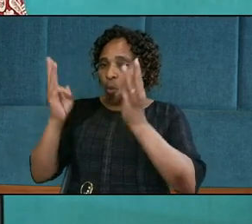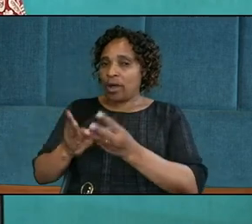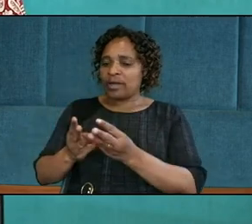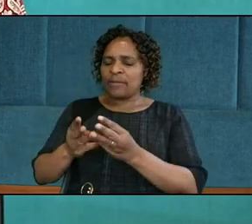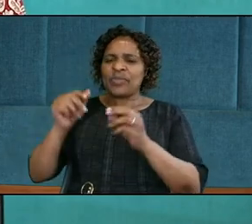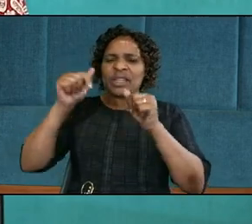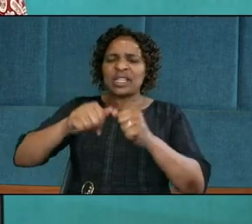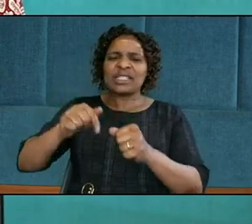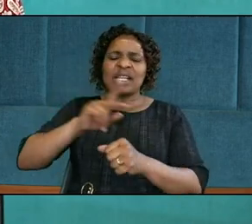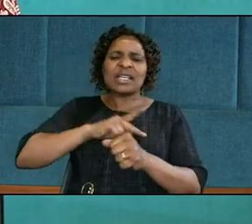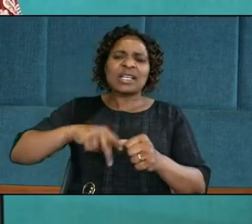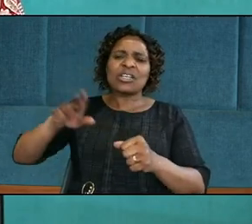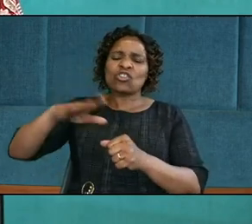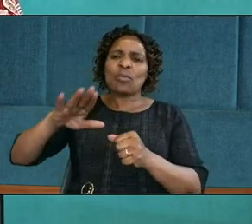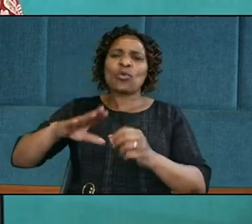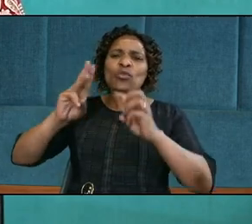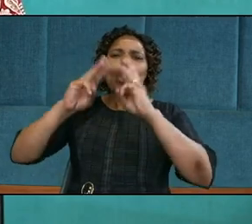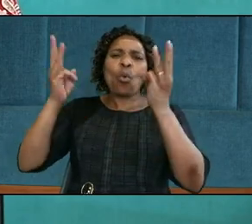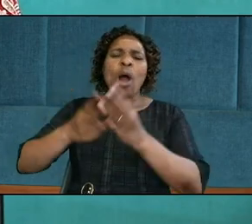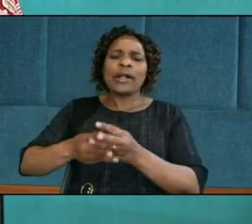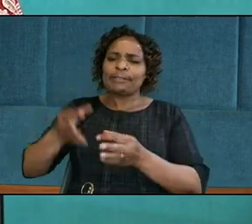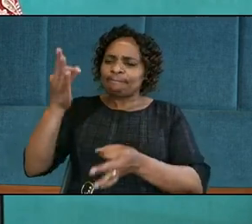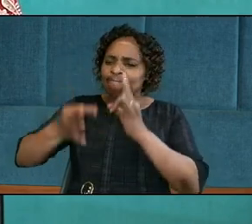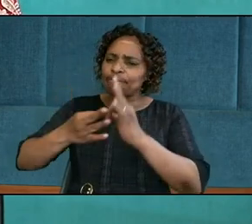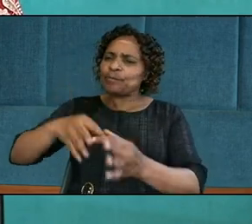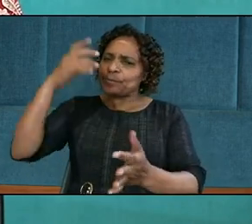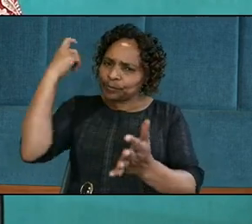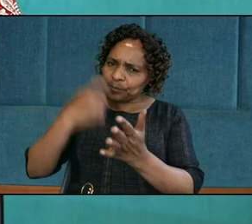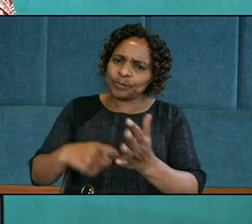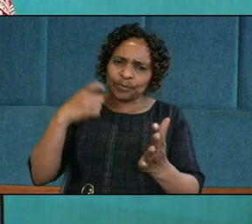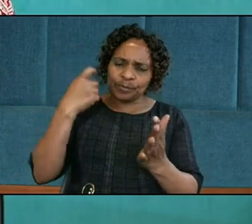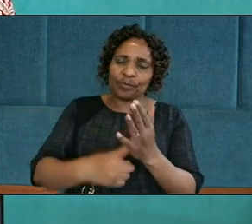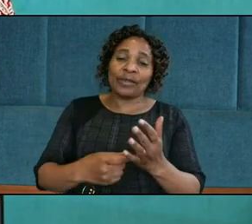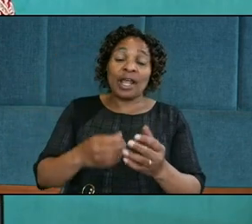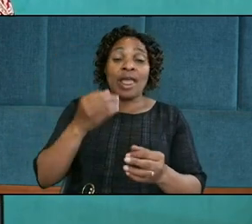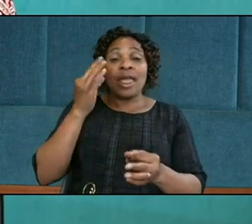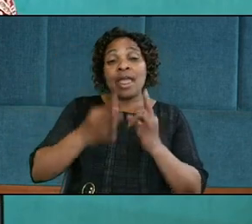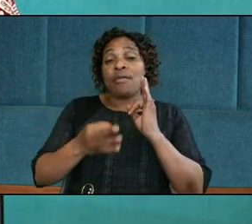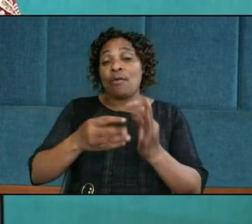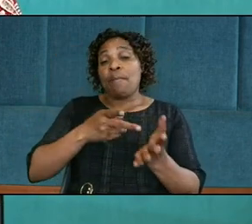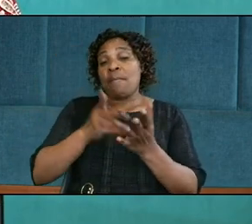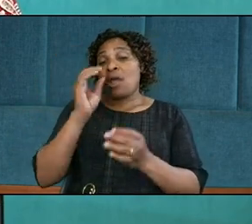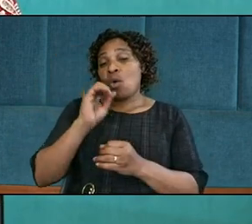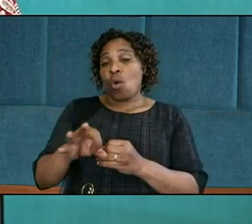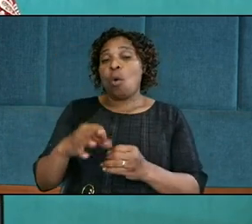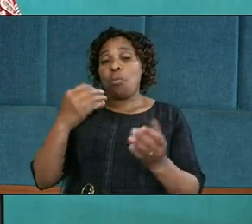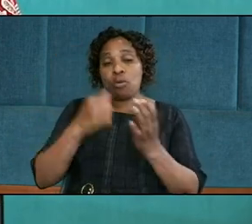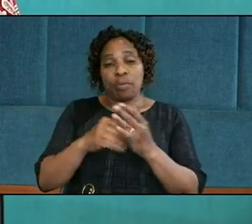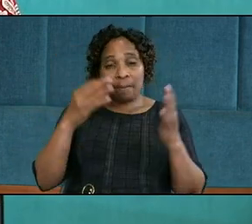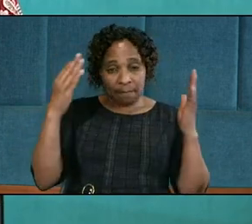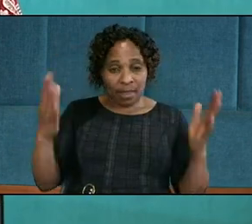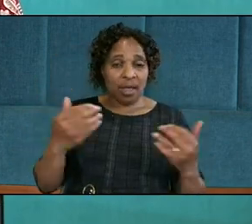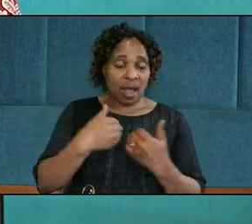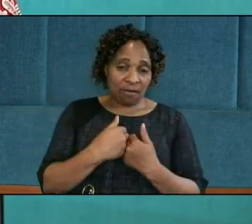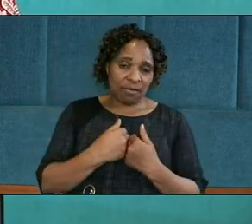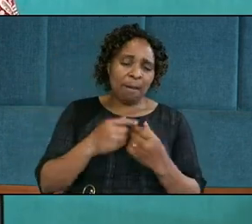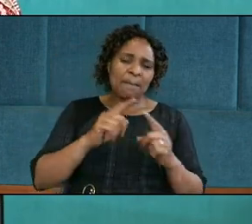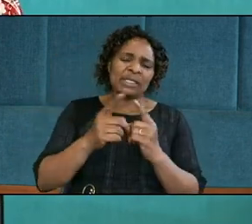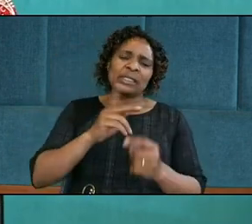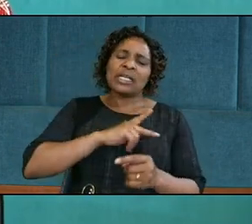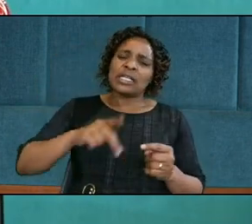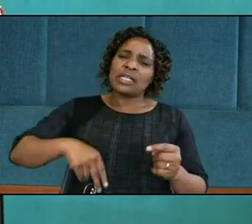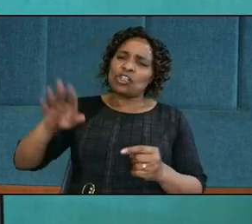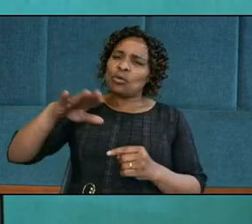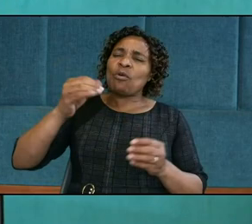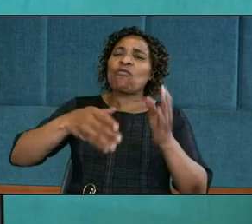kingdoms of this world, they'll charge you tax, you know, and if you do not pay, then you're in big trouble. But then in the kingdom of God, it's